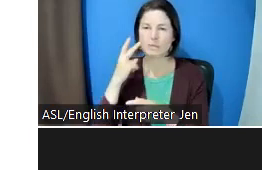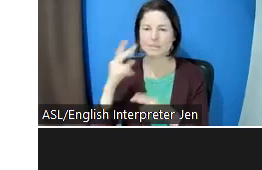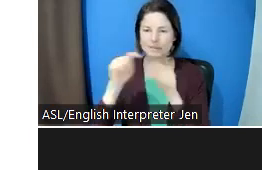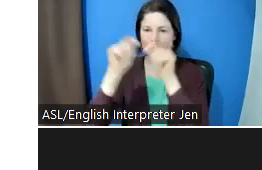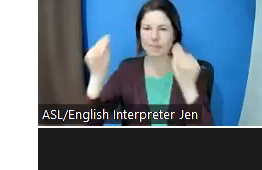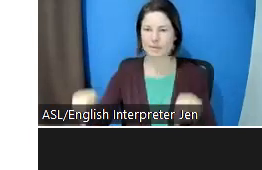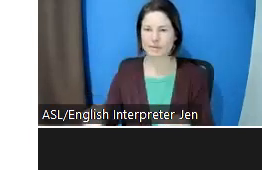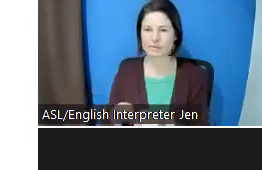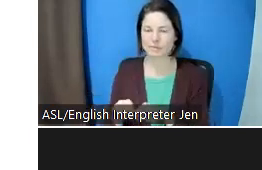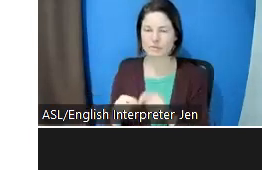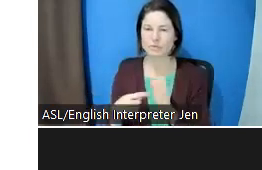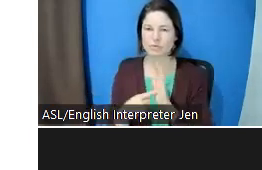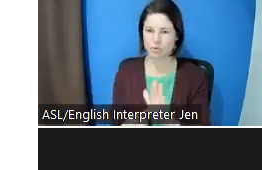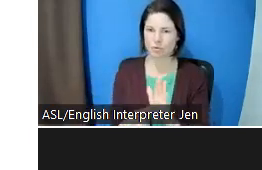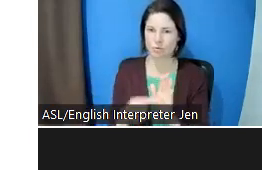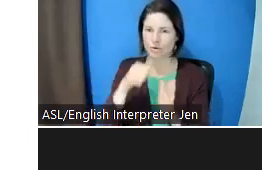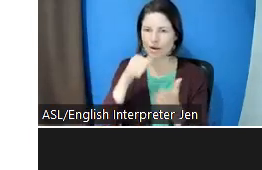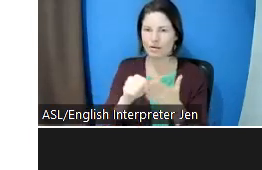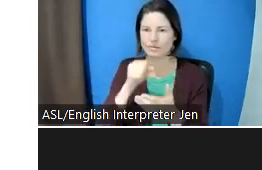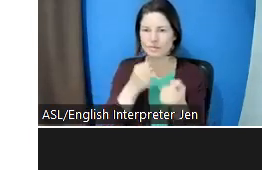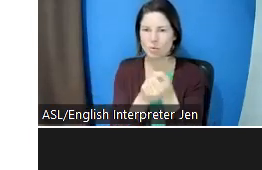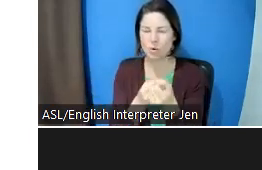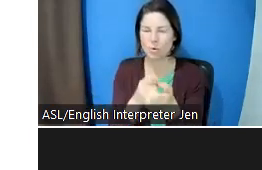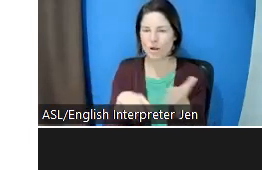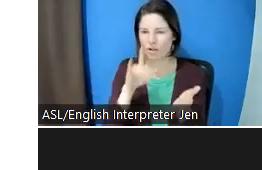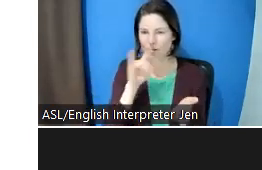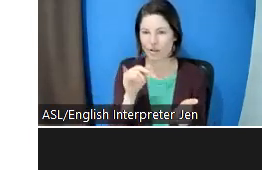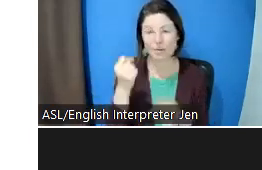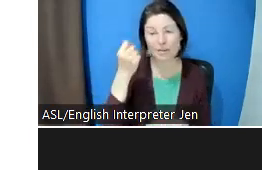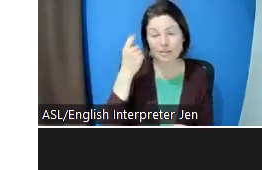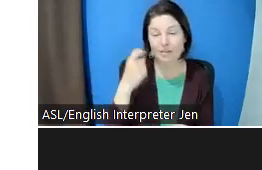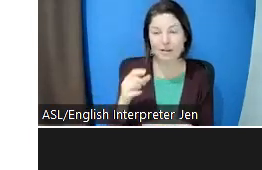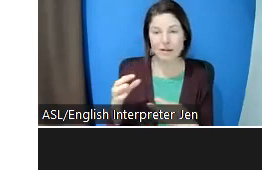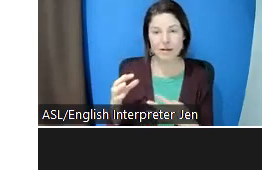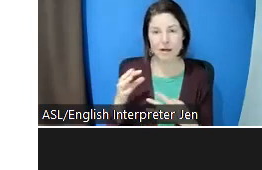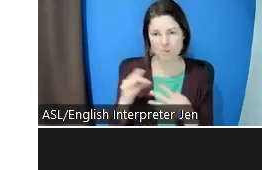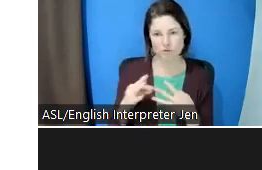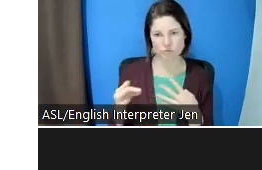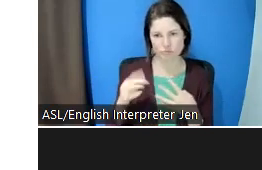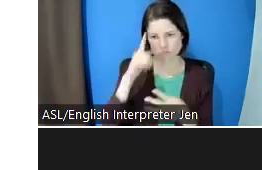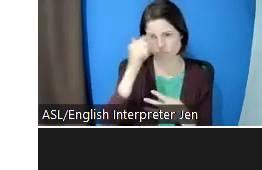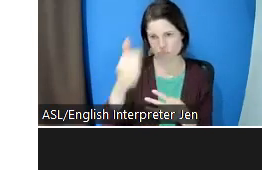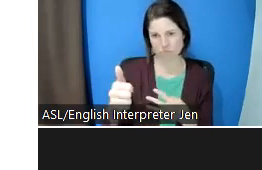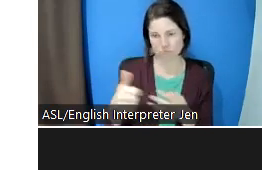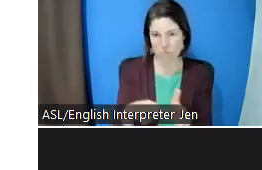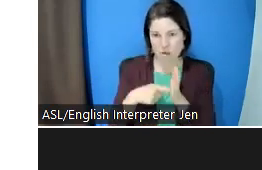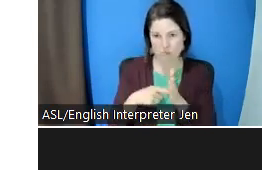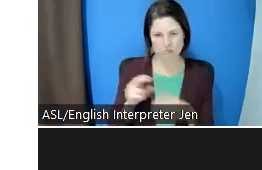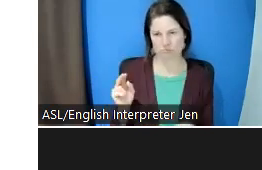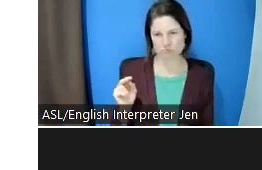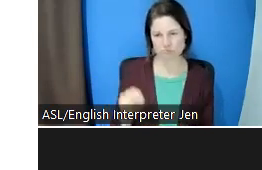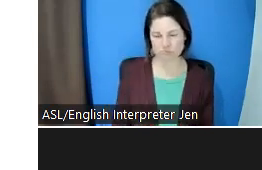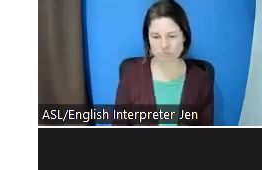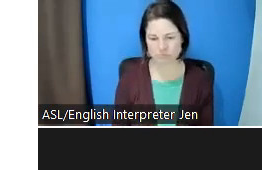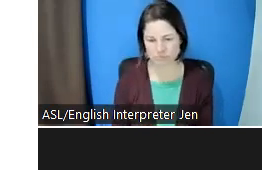template. The letter of support template is optional. We provide this just to expedite the